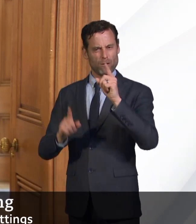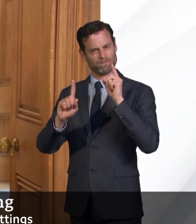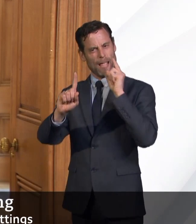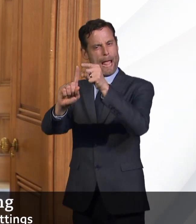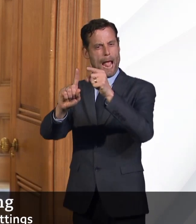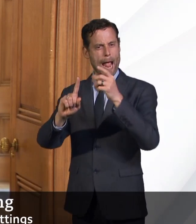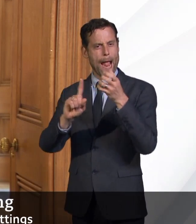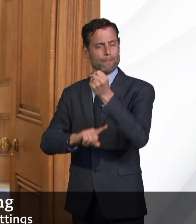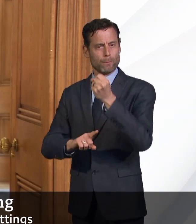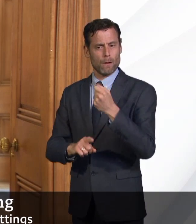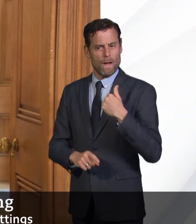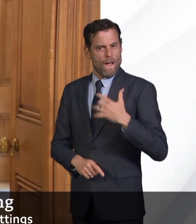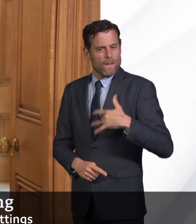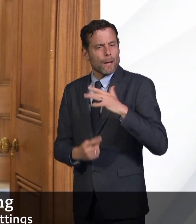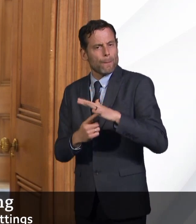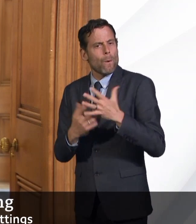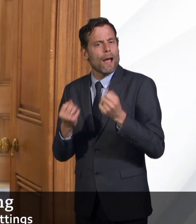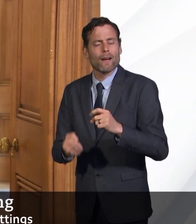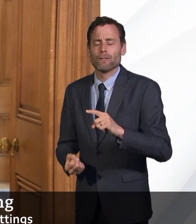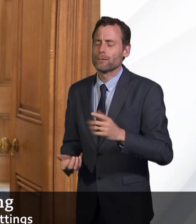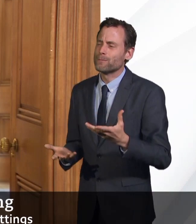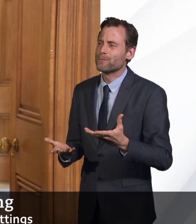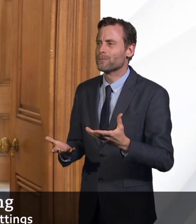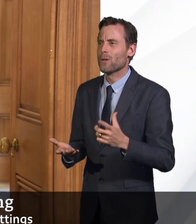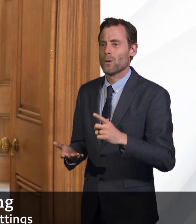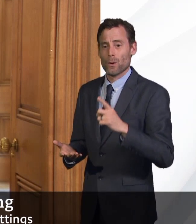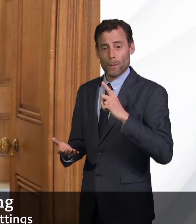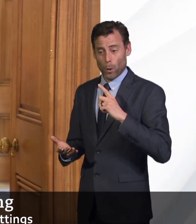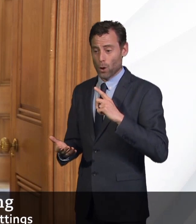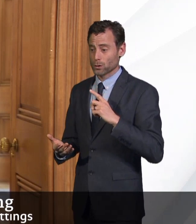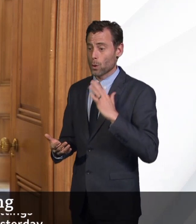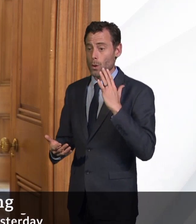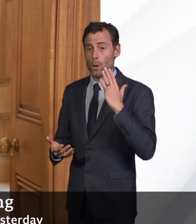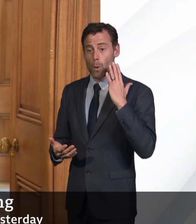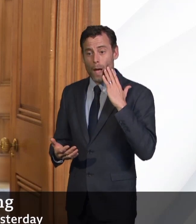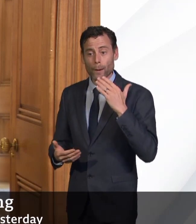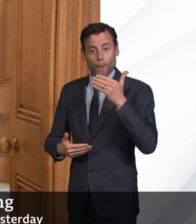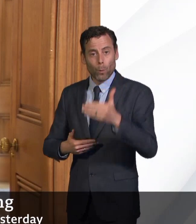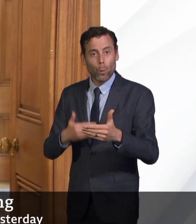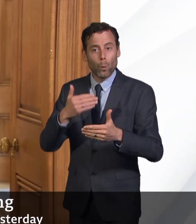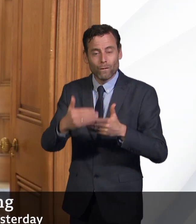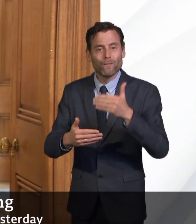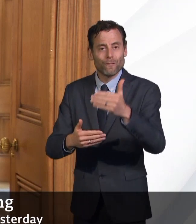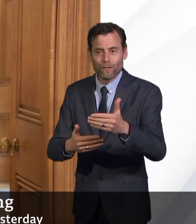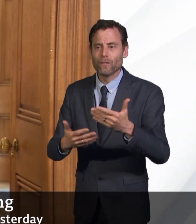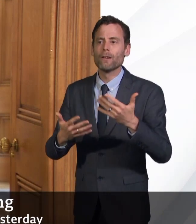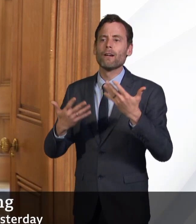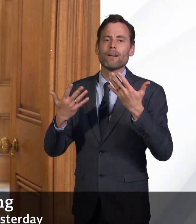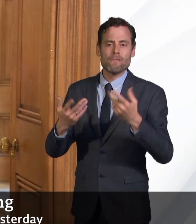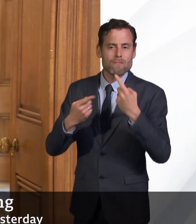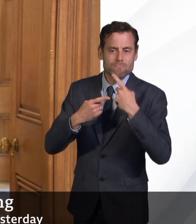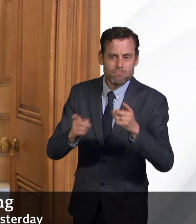expand this test capacity further is as we evolve this policy and as we start to roll out things such as